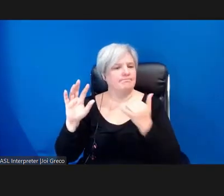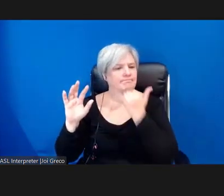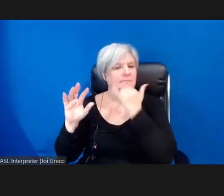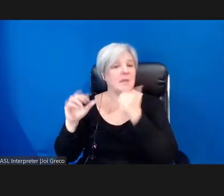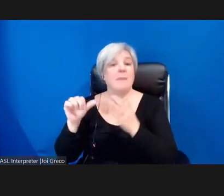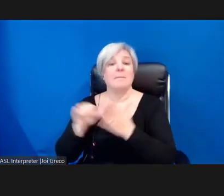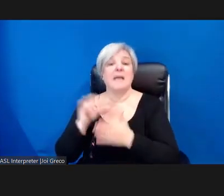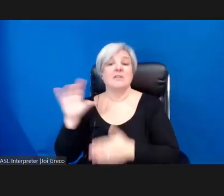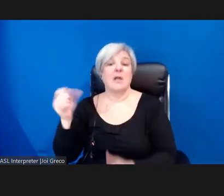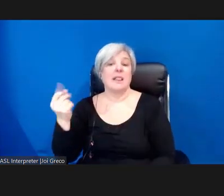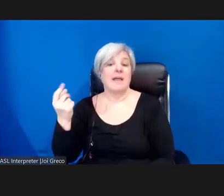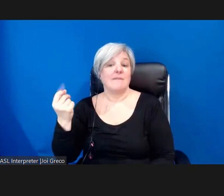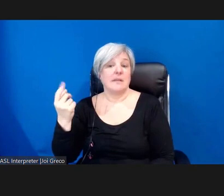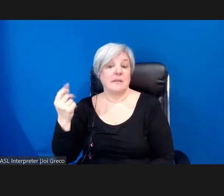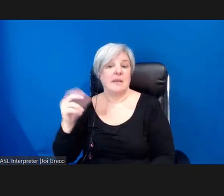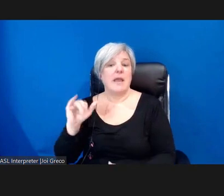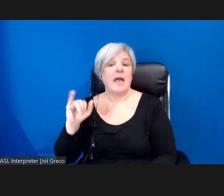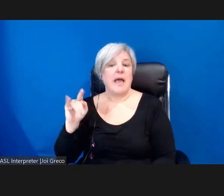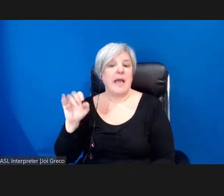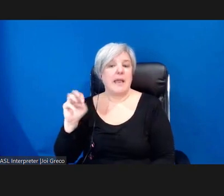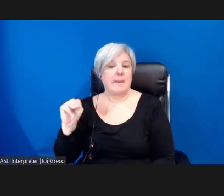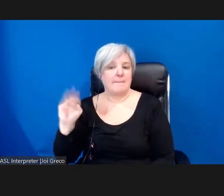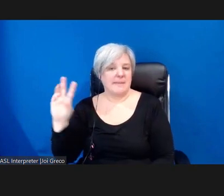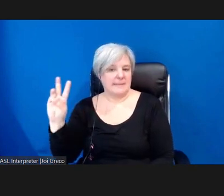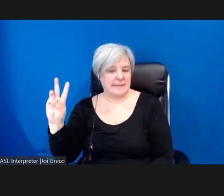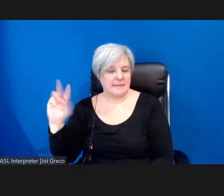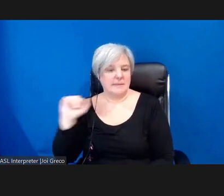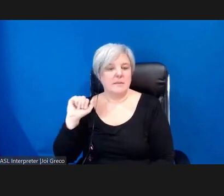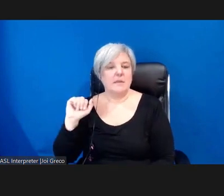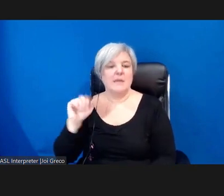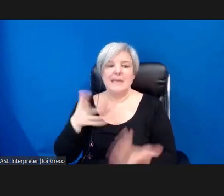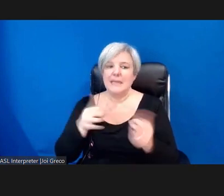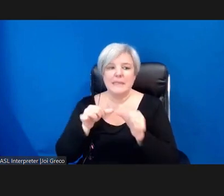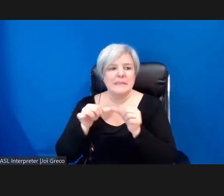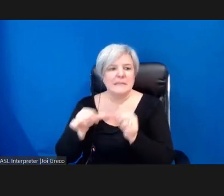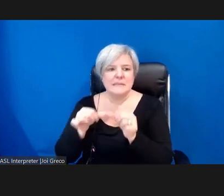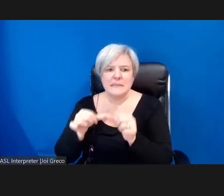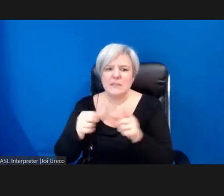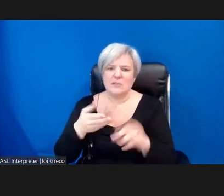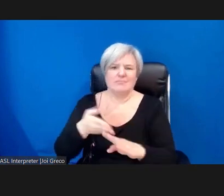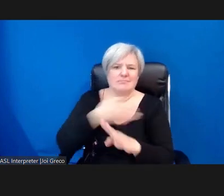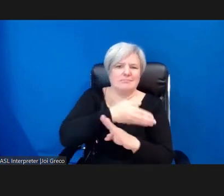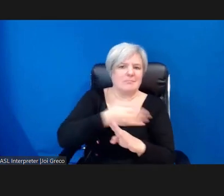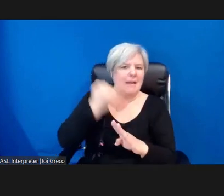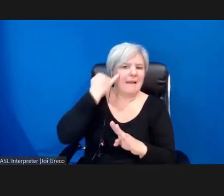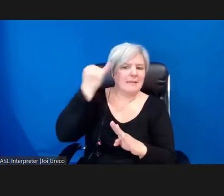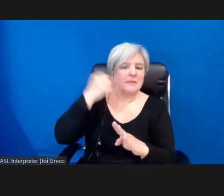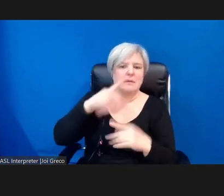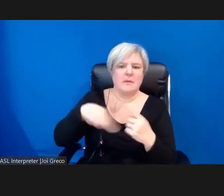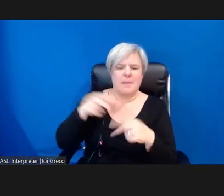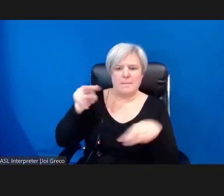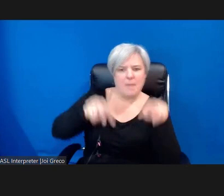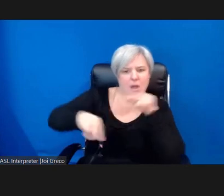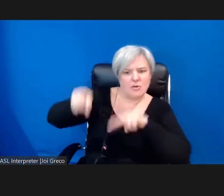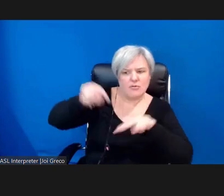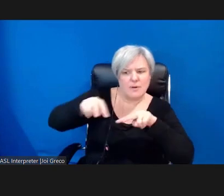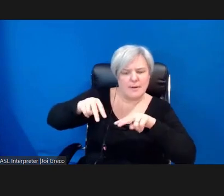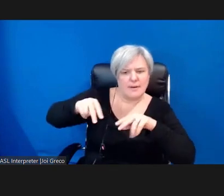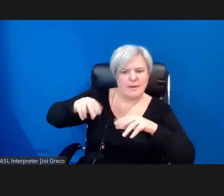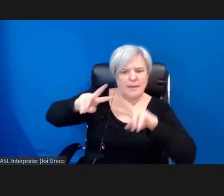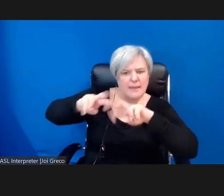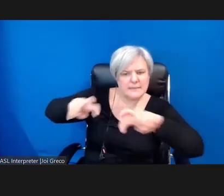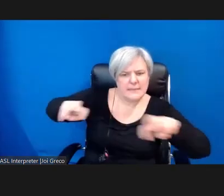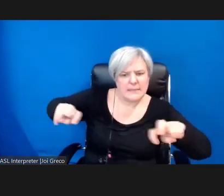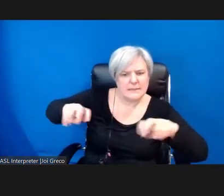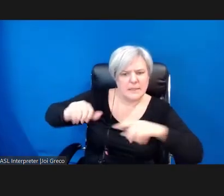11, item 6, it is a continuation of the previous idea of monitoring and assessing performance